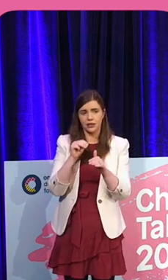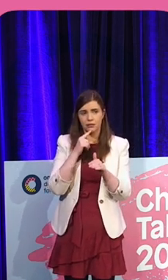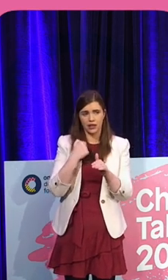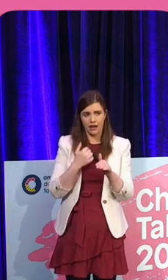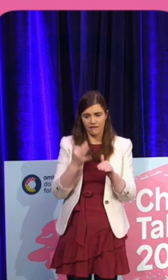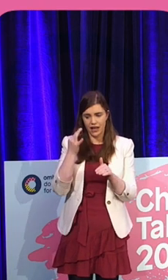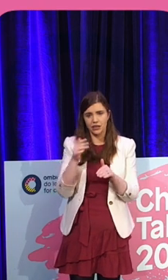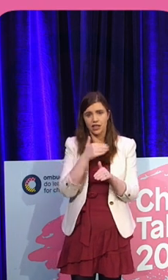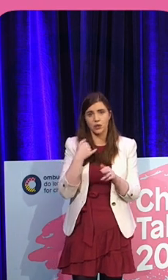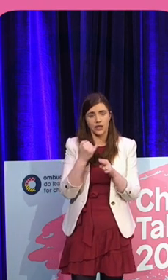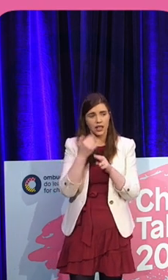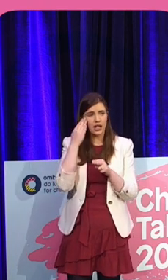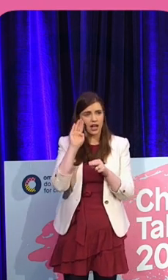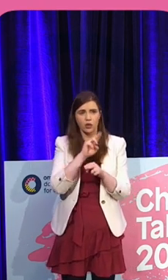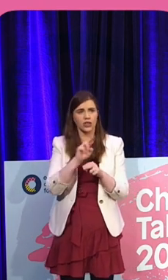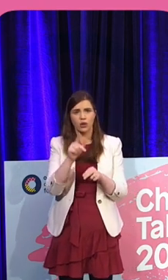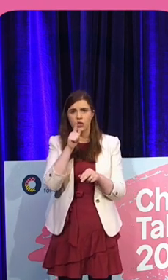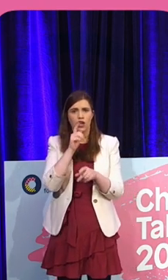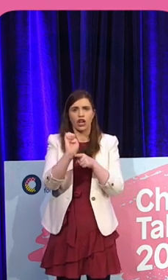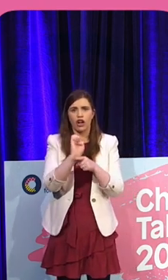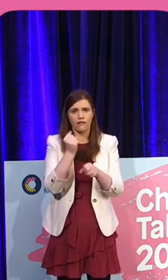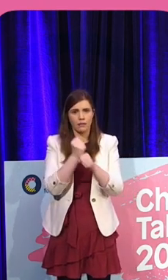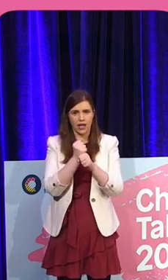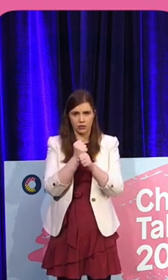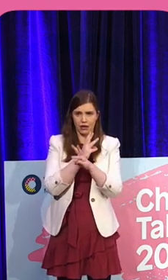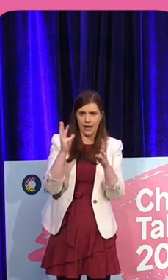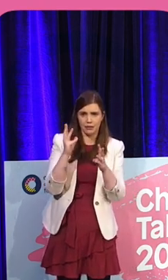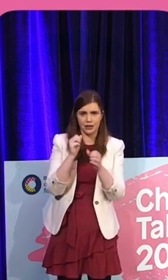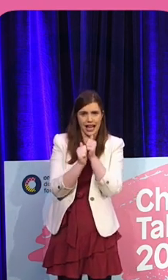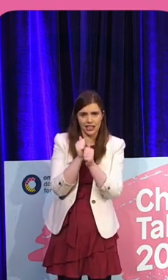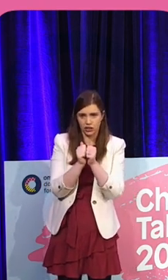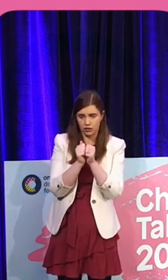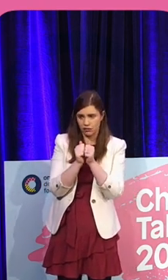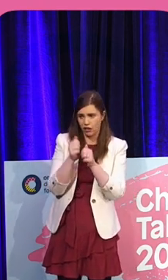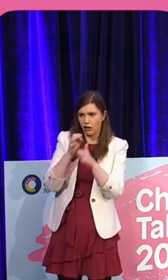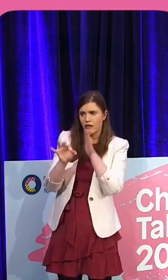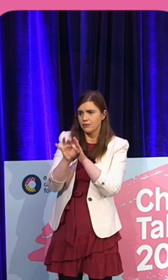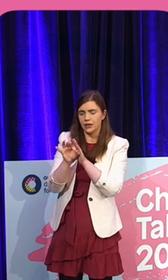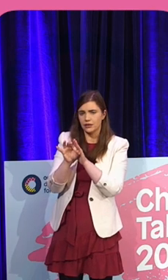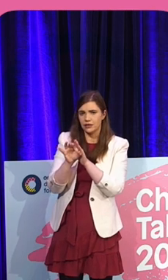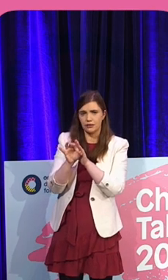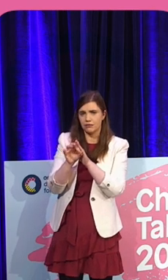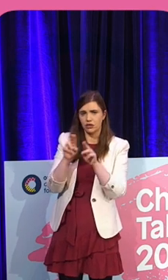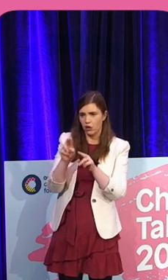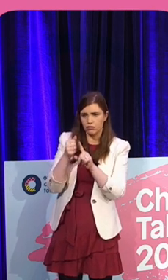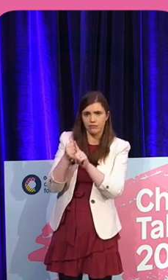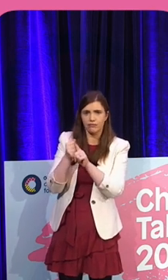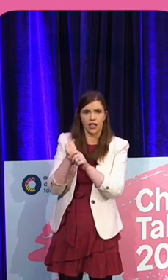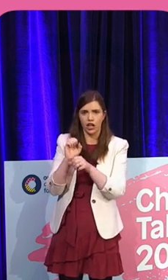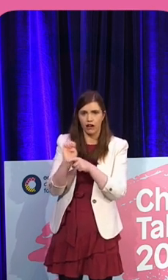I found that we in Ireland are not vocal enough about climate action from the government, and we accept tiny steps as